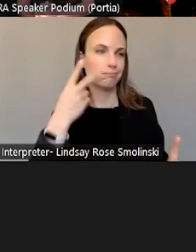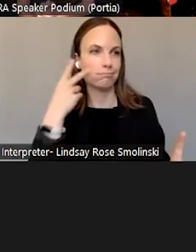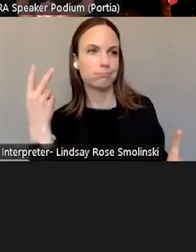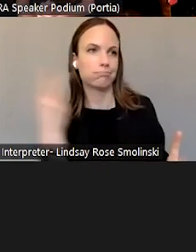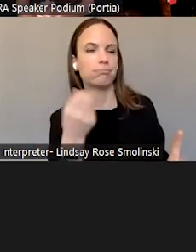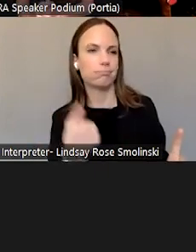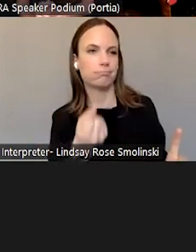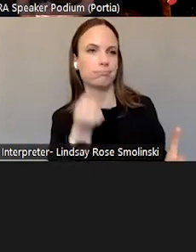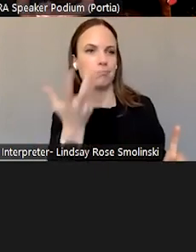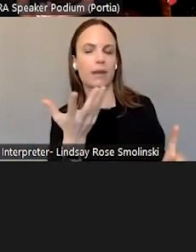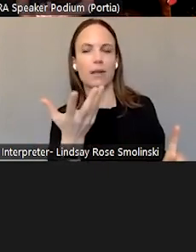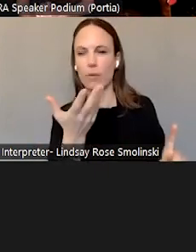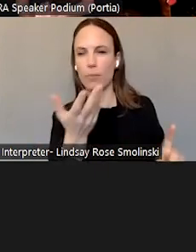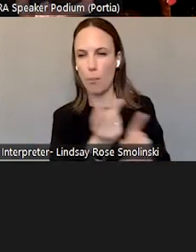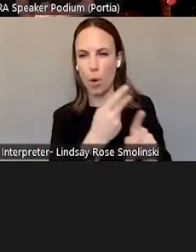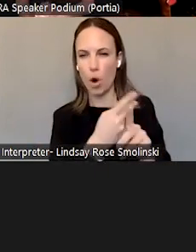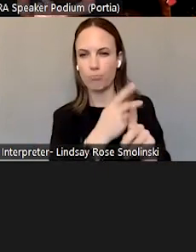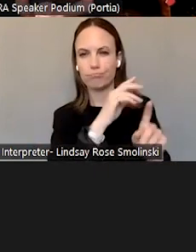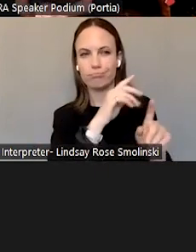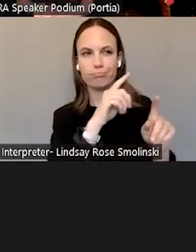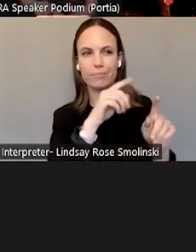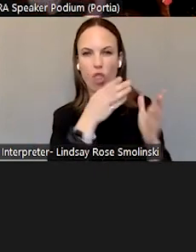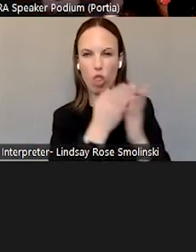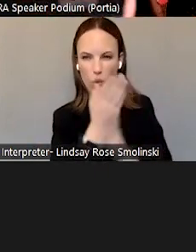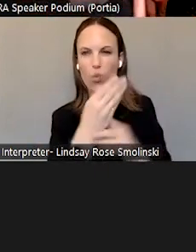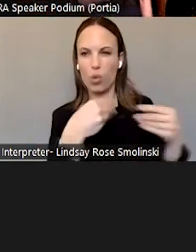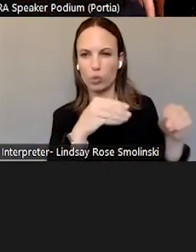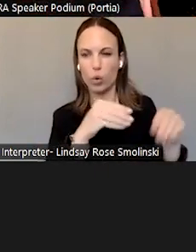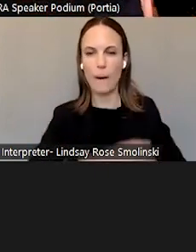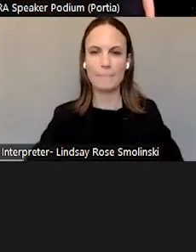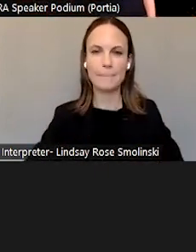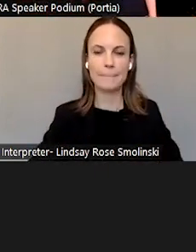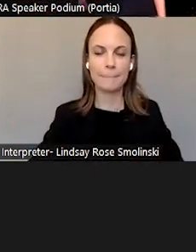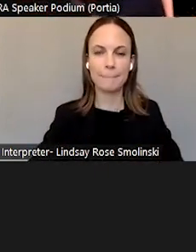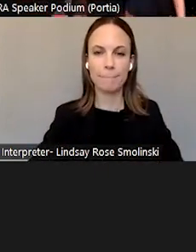of upcycled products across the grocery store.